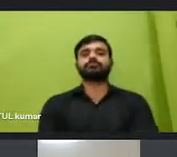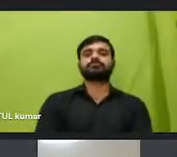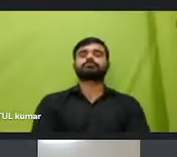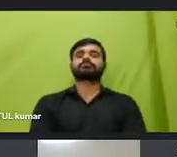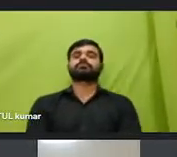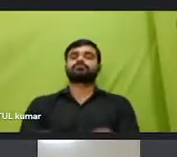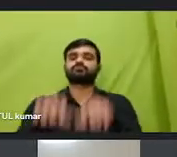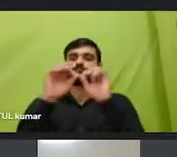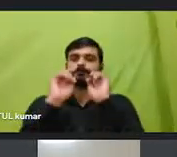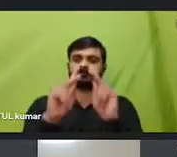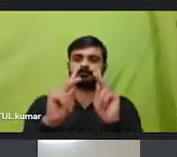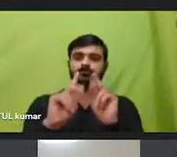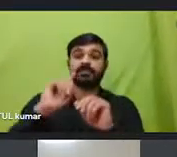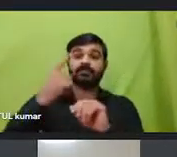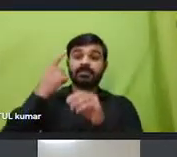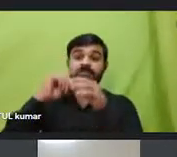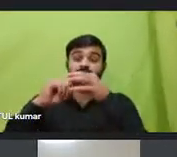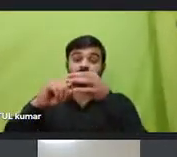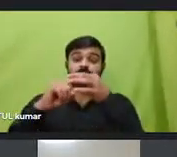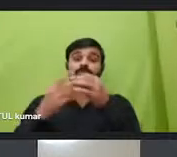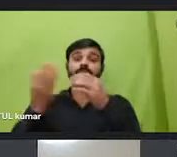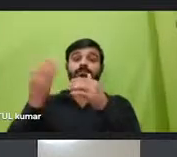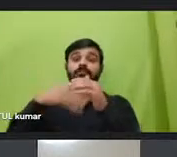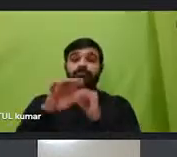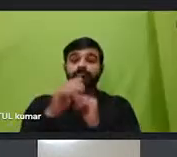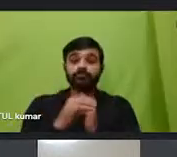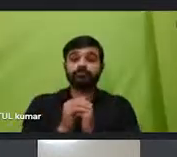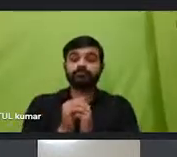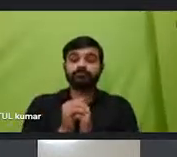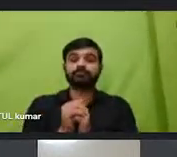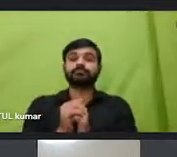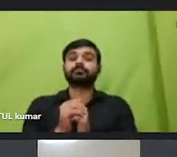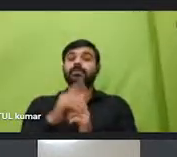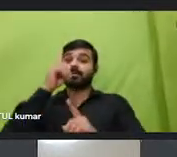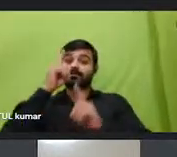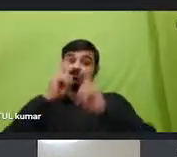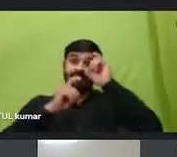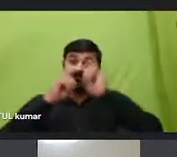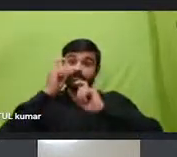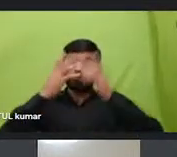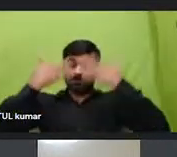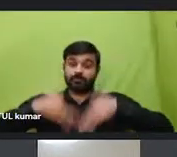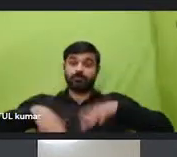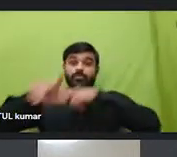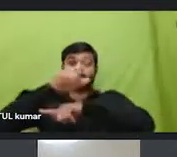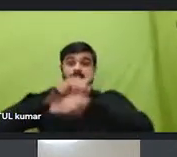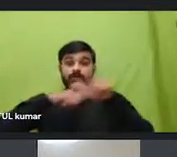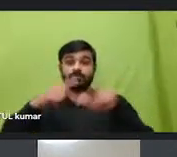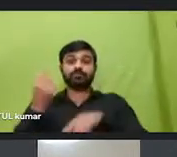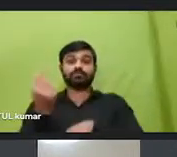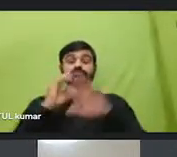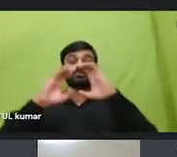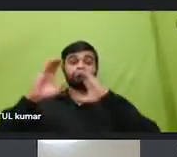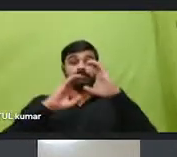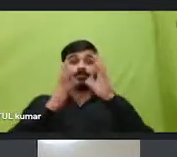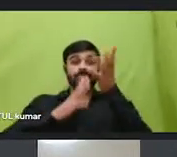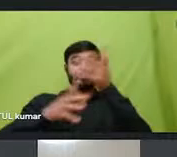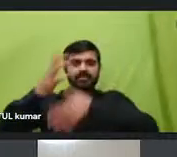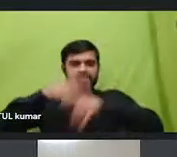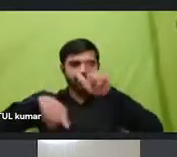Right, okay. So the first one that came up is, are facial expressions and body language used to communicate sign